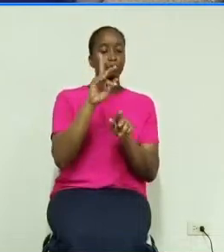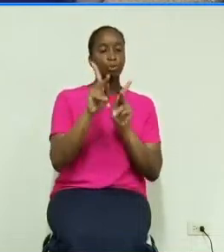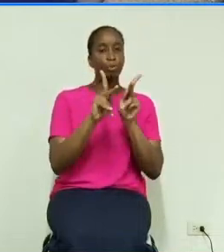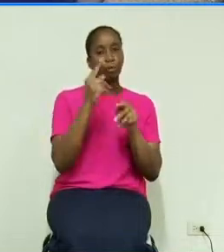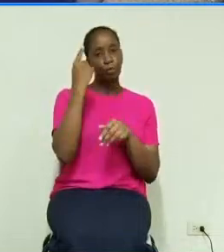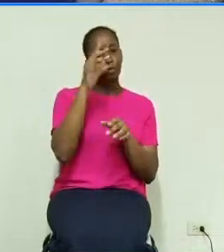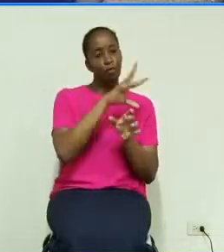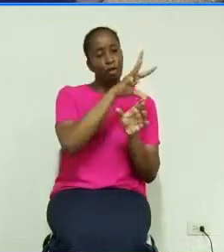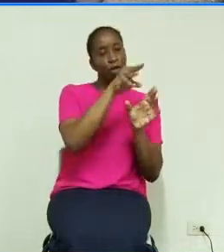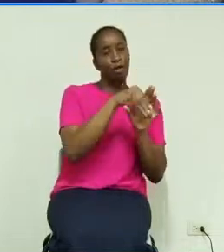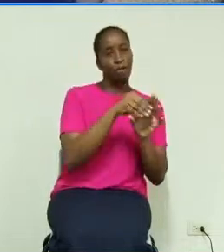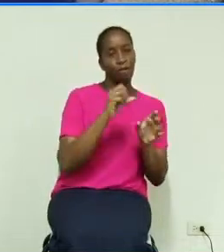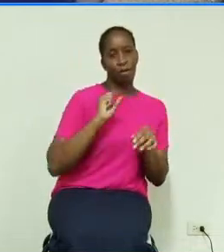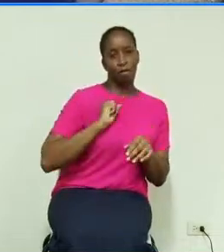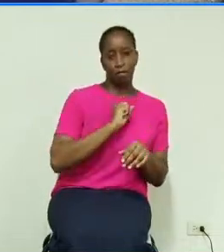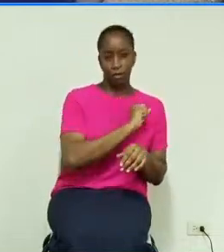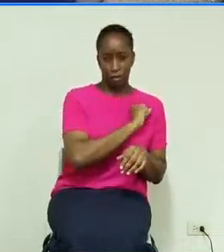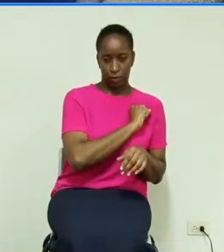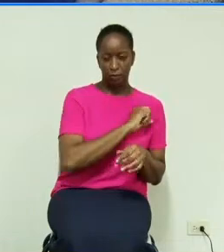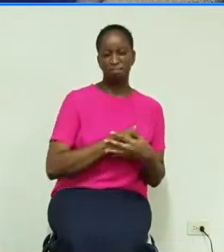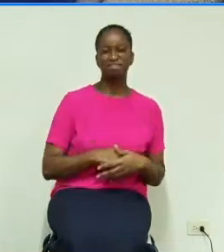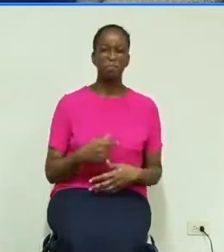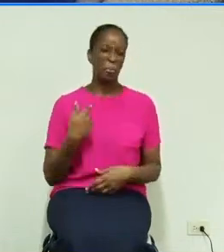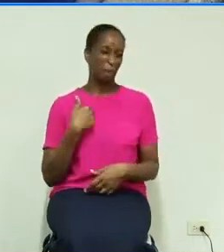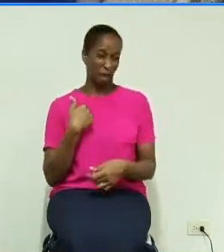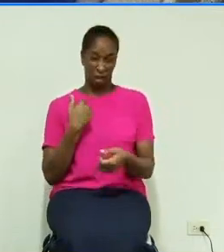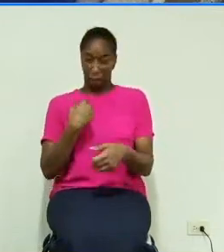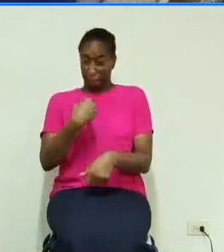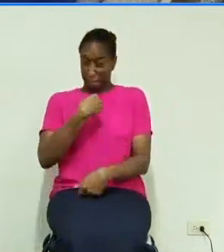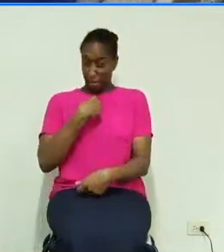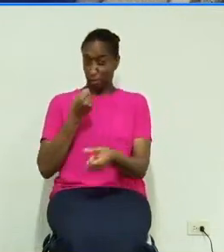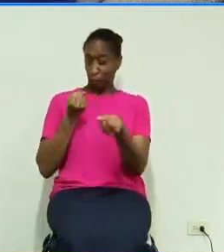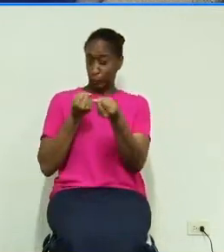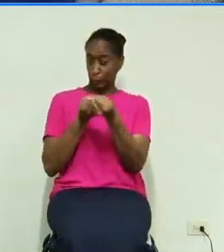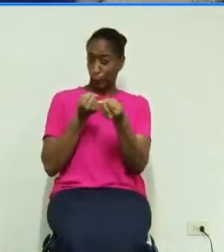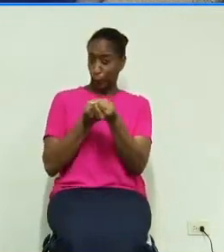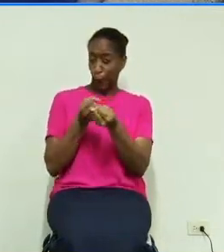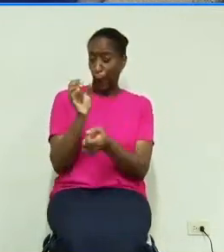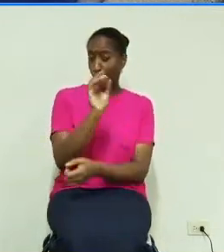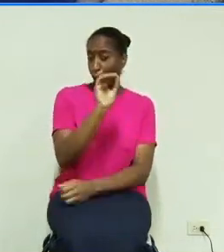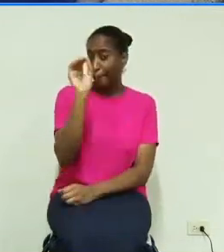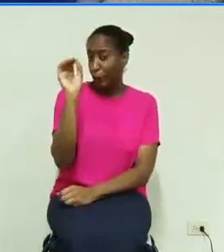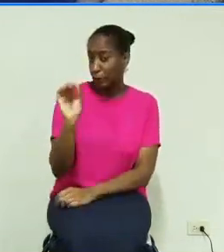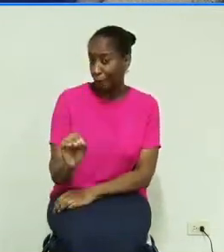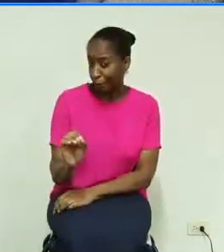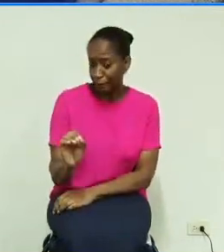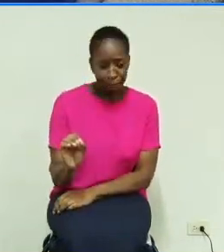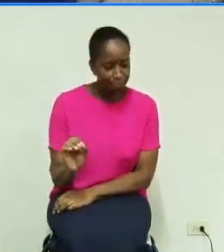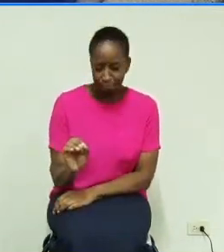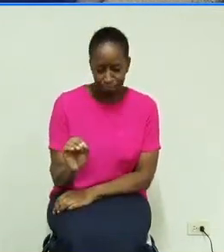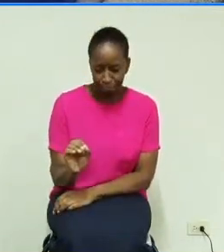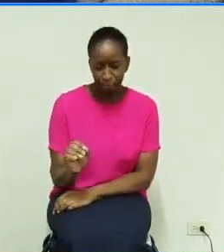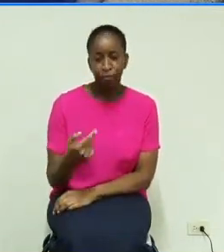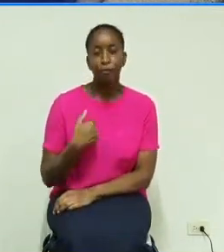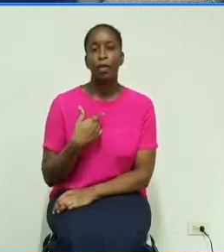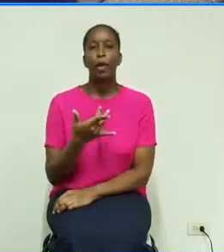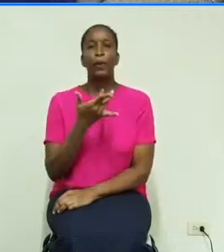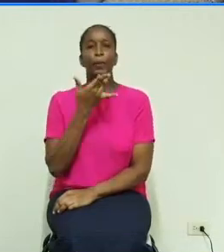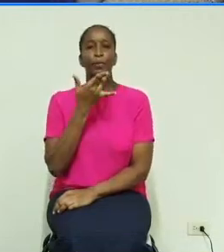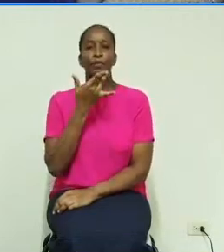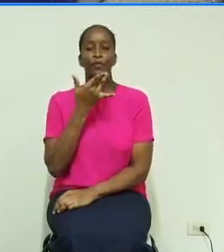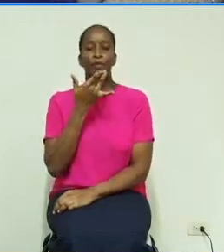And I would put that percentage myself as more like 15 or 20%.